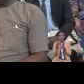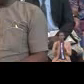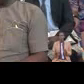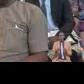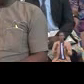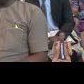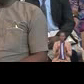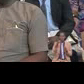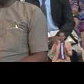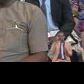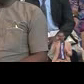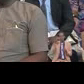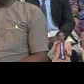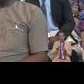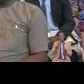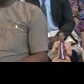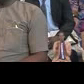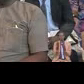family.